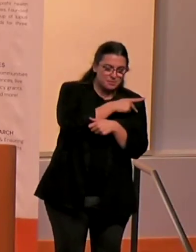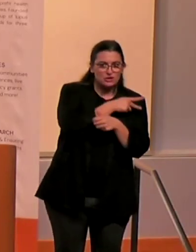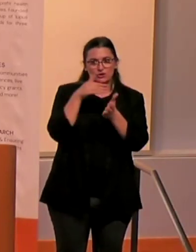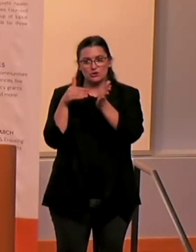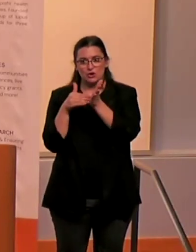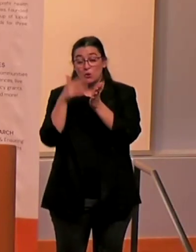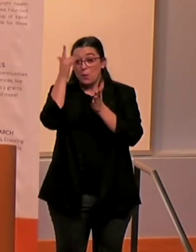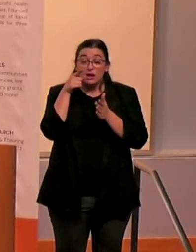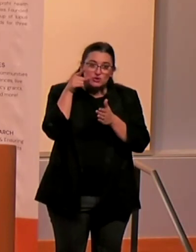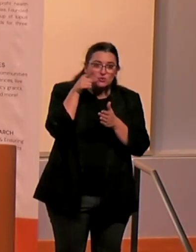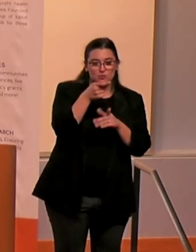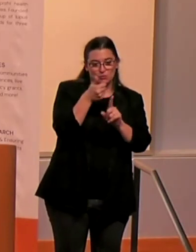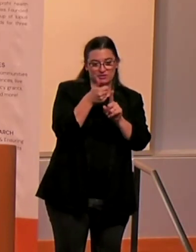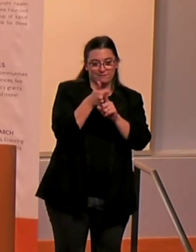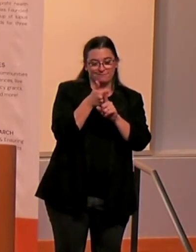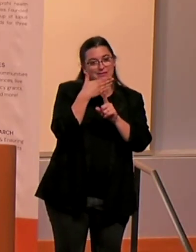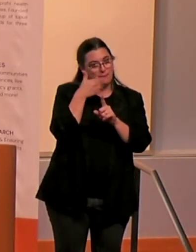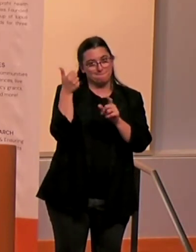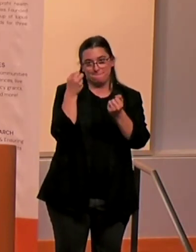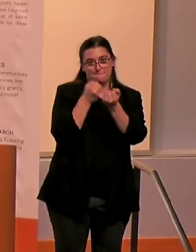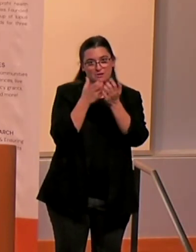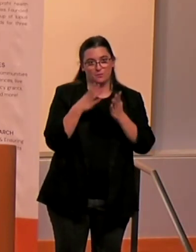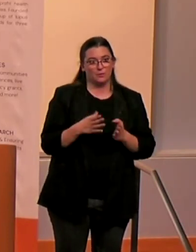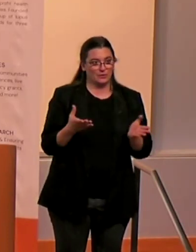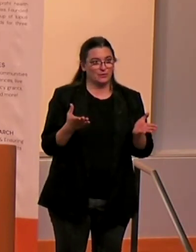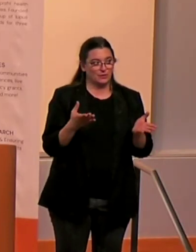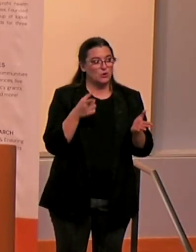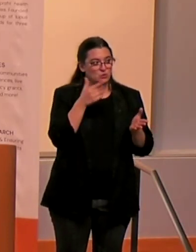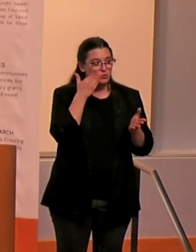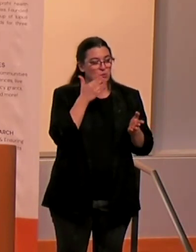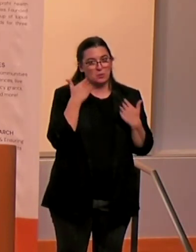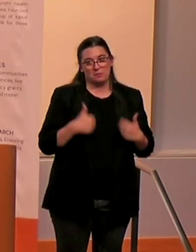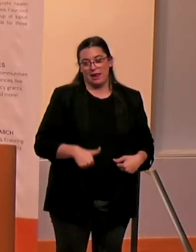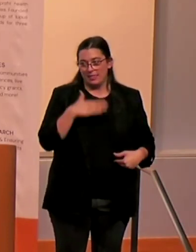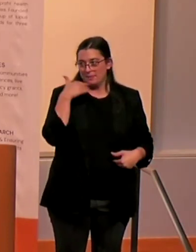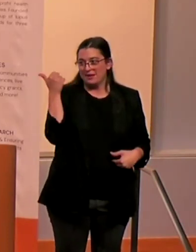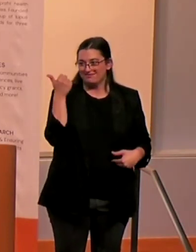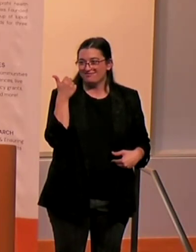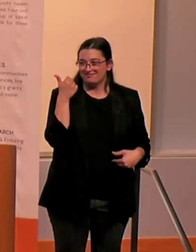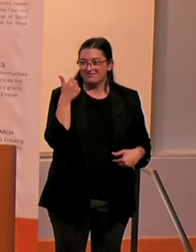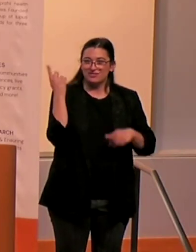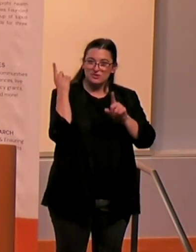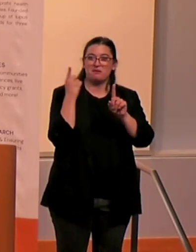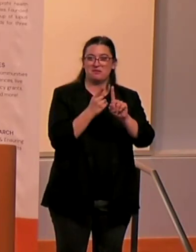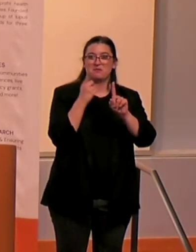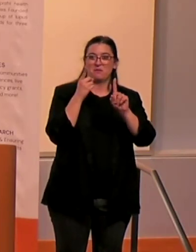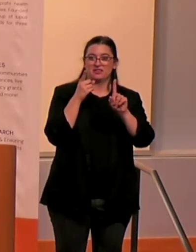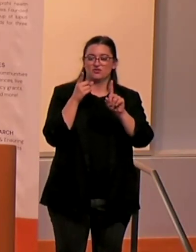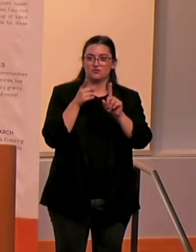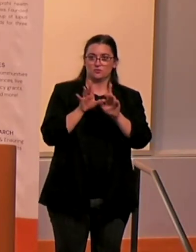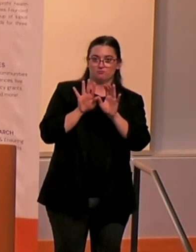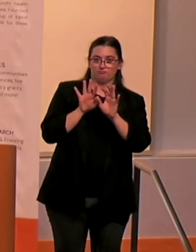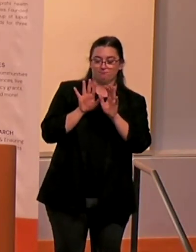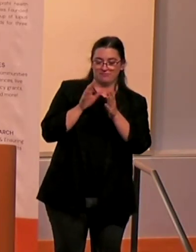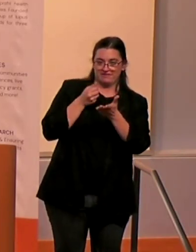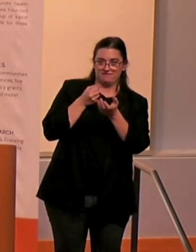you are your best advocate, right? And you know your body the best. It's being able to translate that, and hopefully the doctor